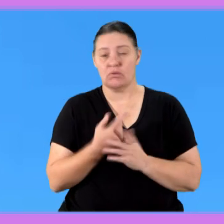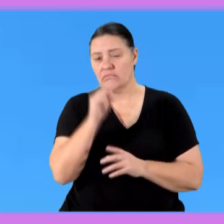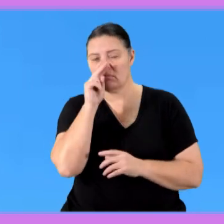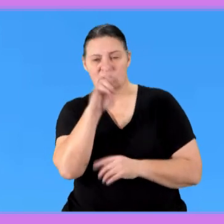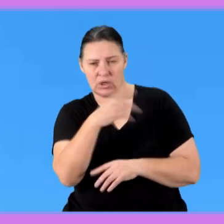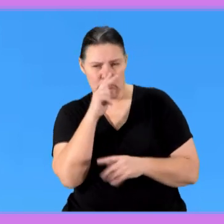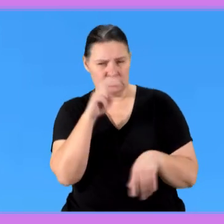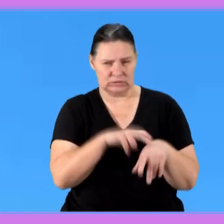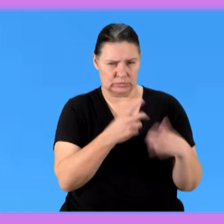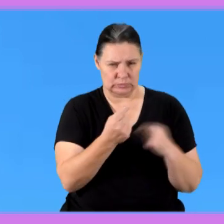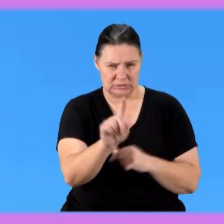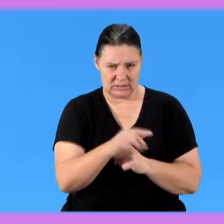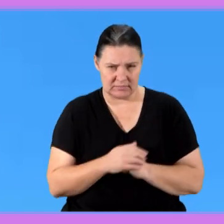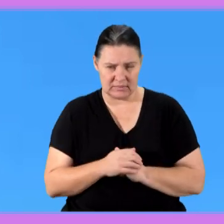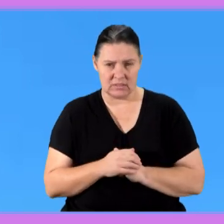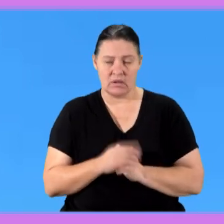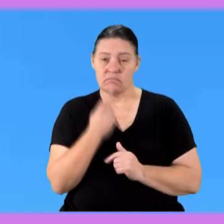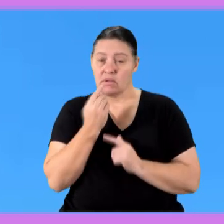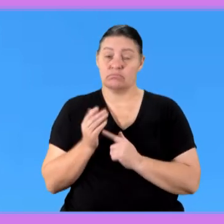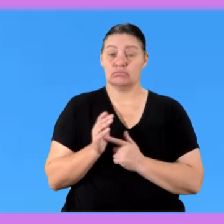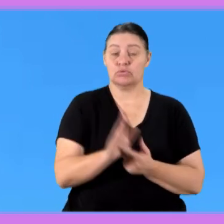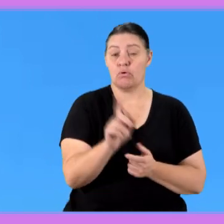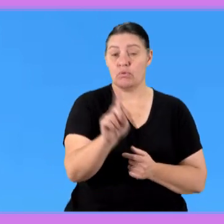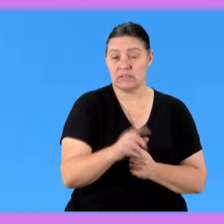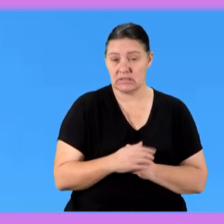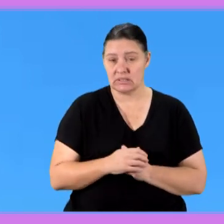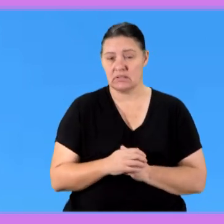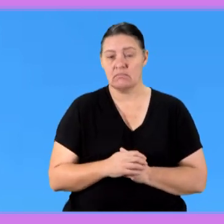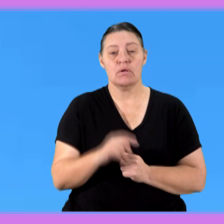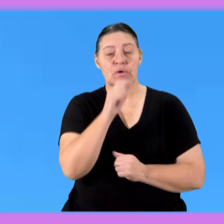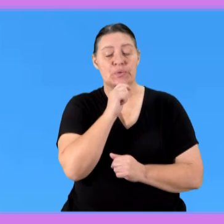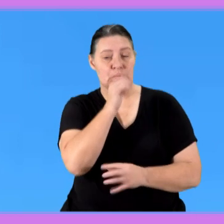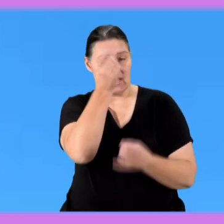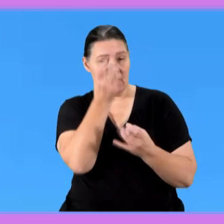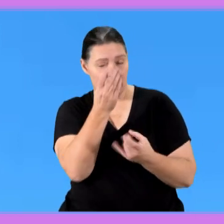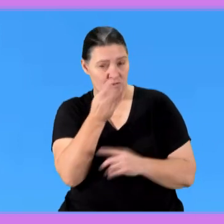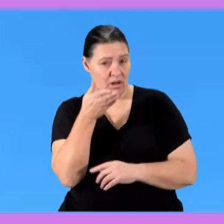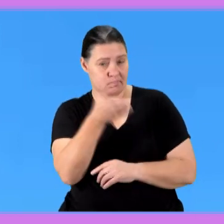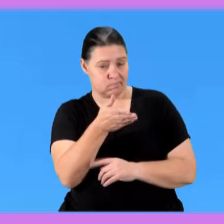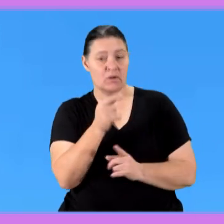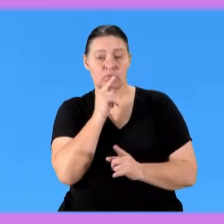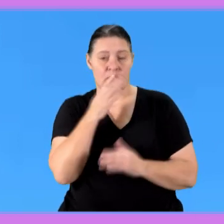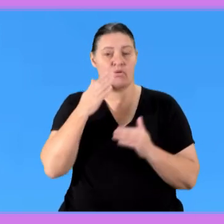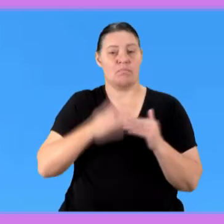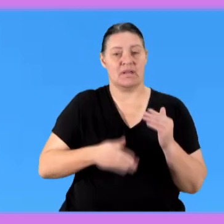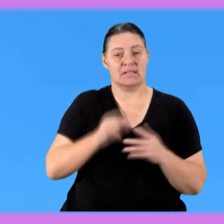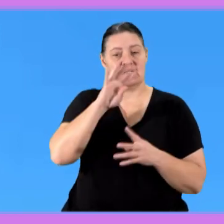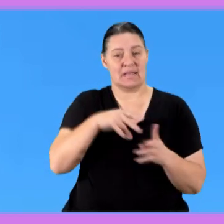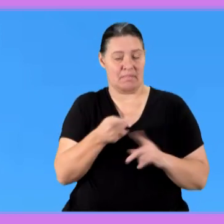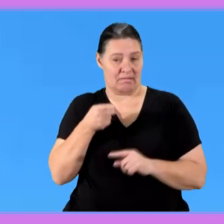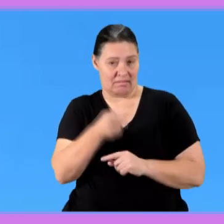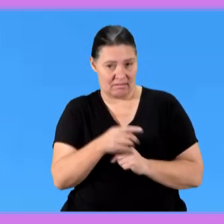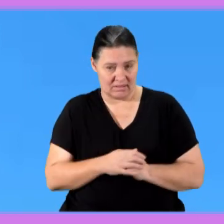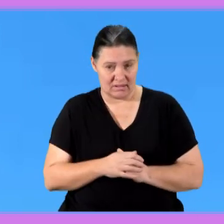Now let's see what we need to do. I indicated here, use the information above to complete the